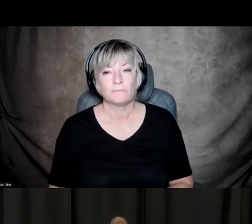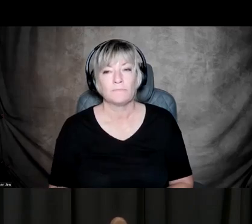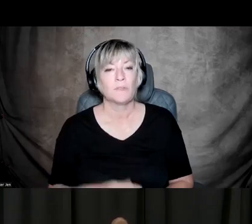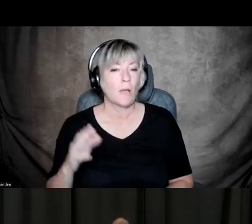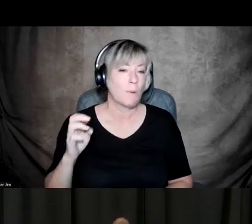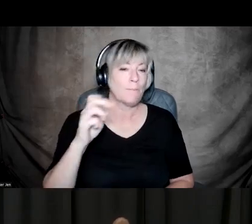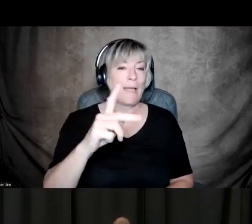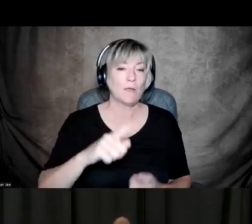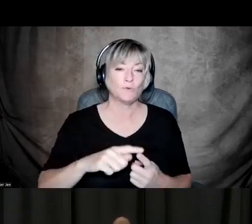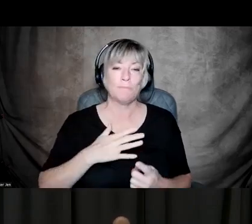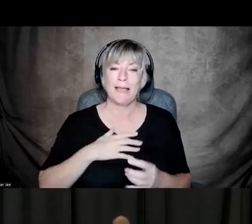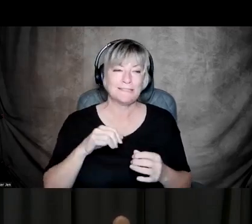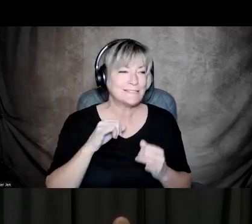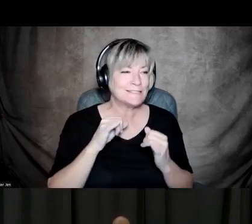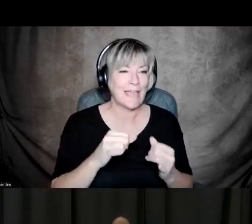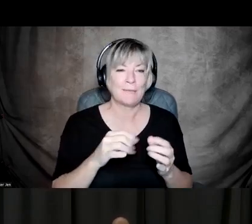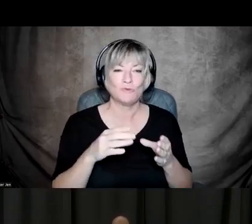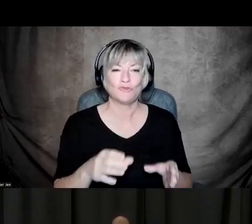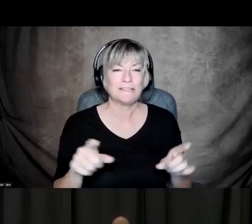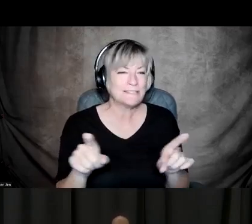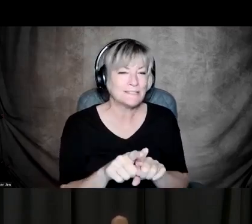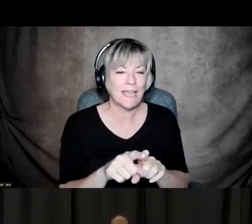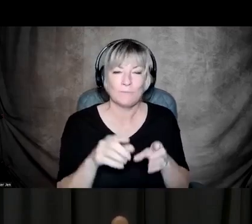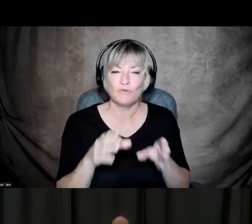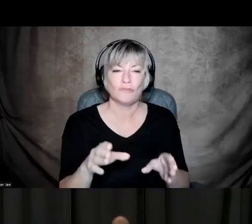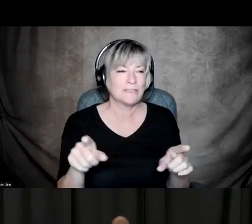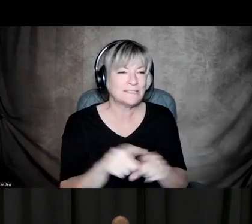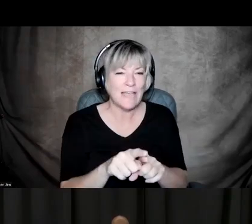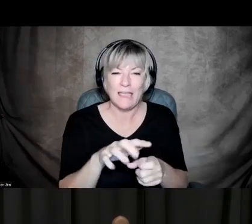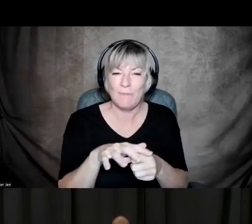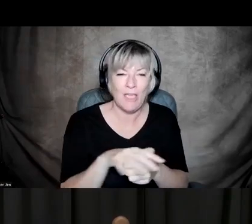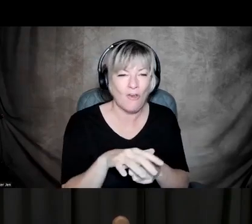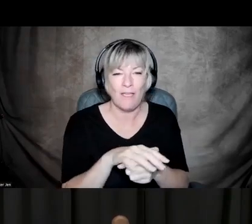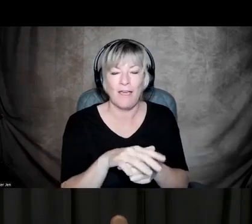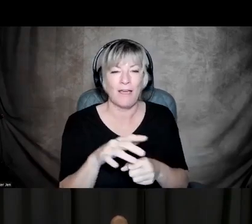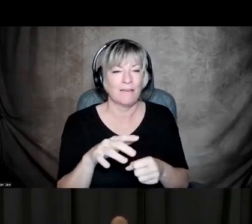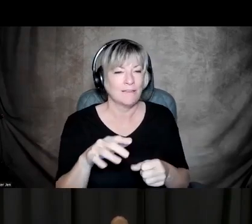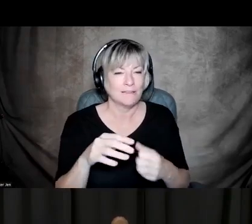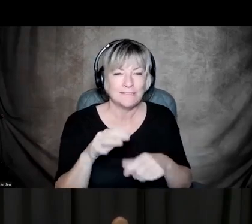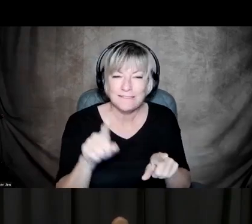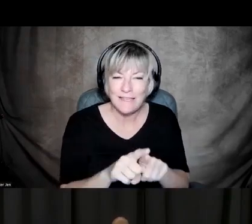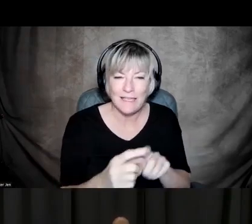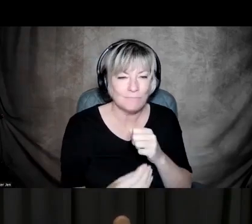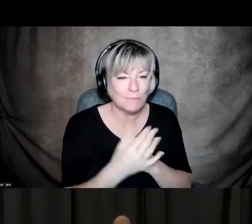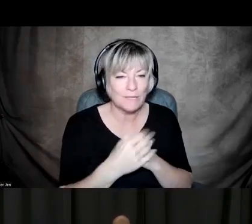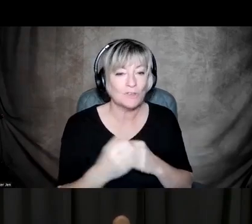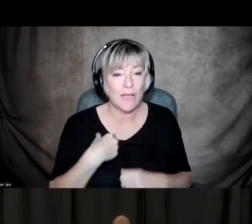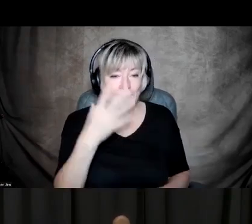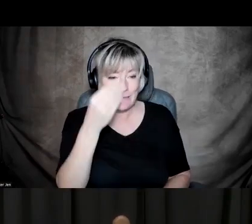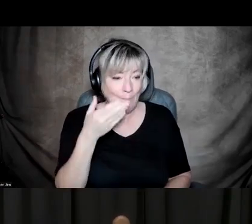Returning back to my same streets, the very same blocks and alleyways and beaches that I slept